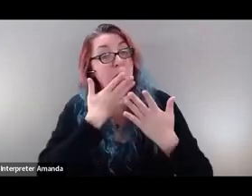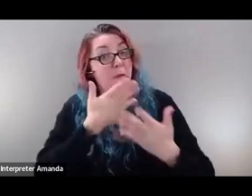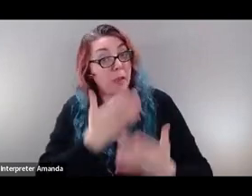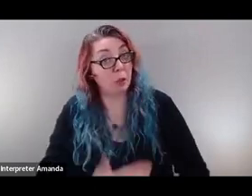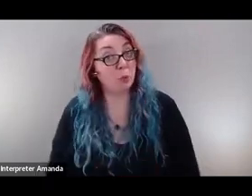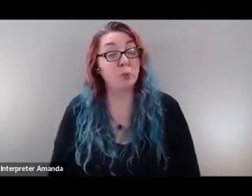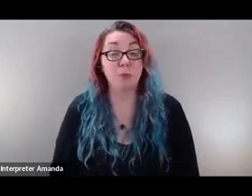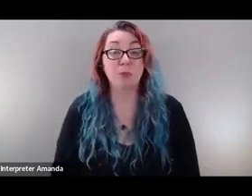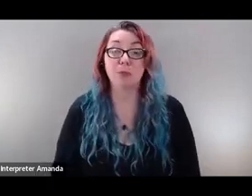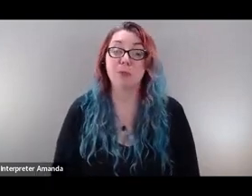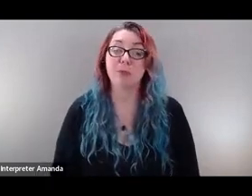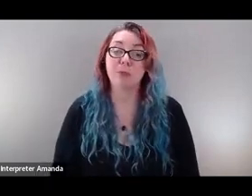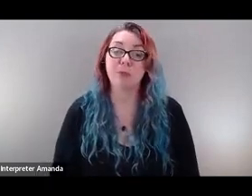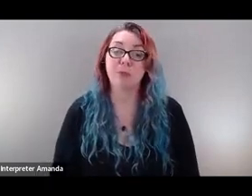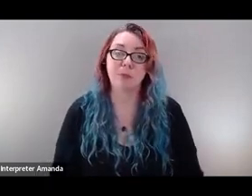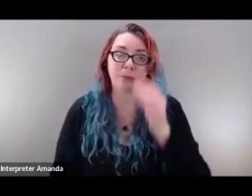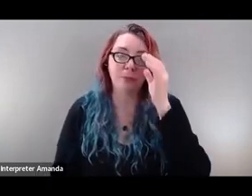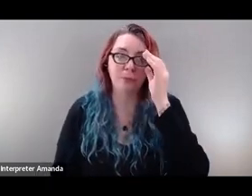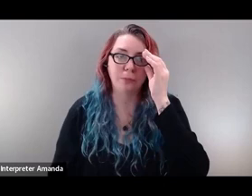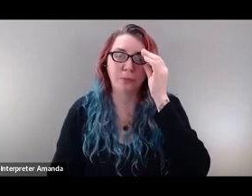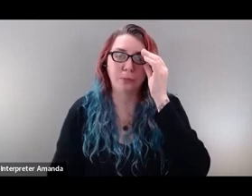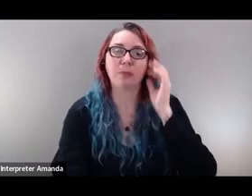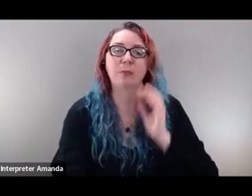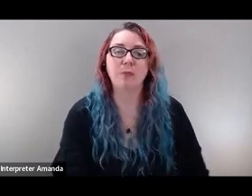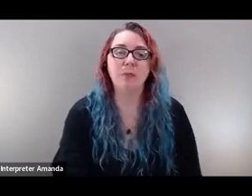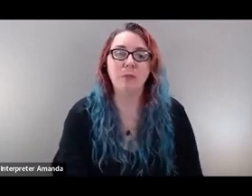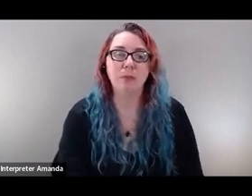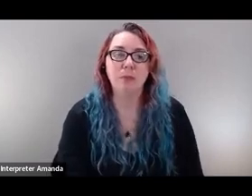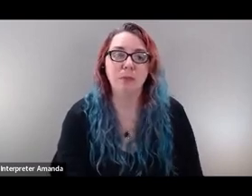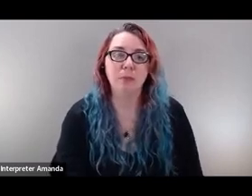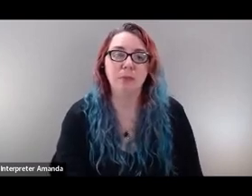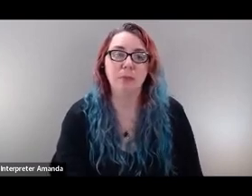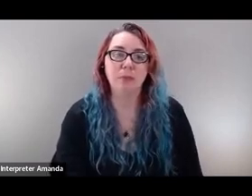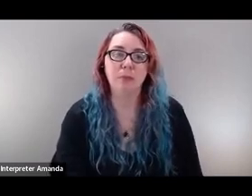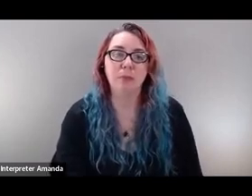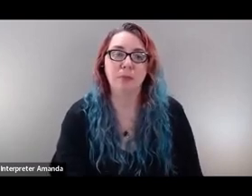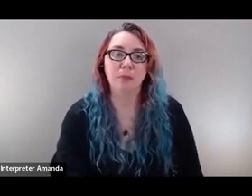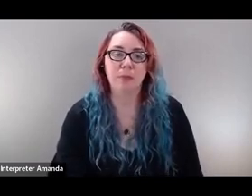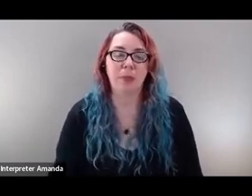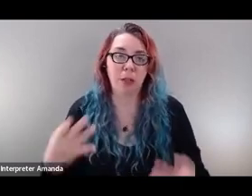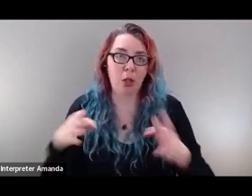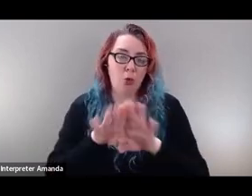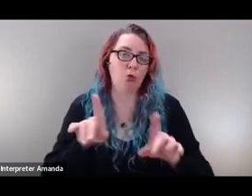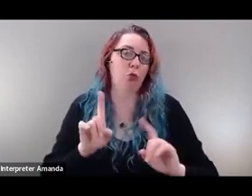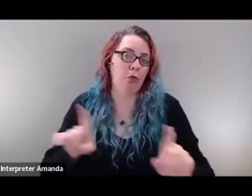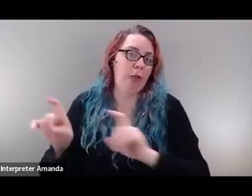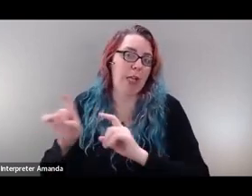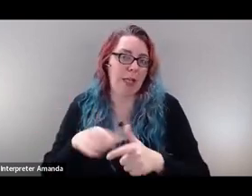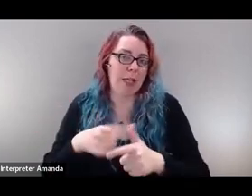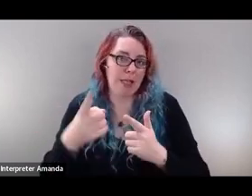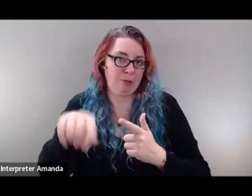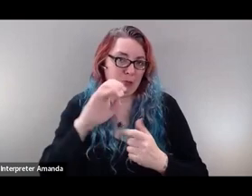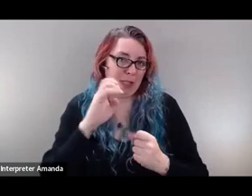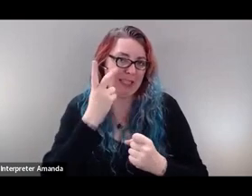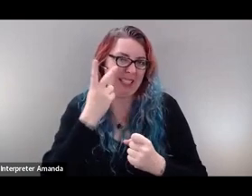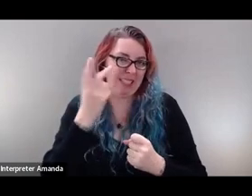We'll close the survey, and I can share the result here. I think you can see it. So let's move on to